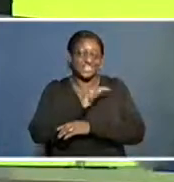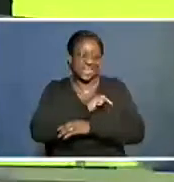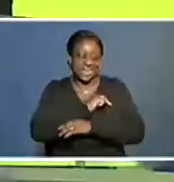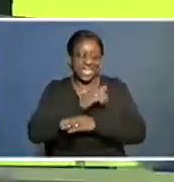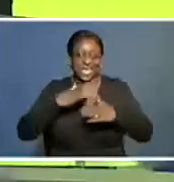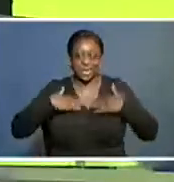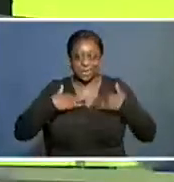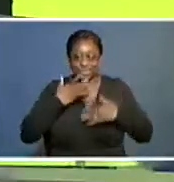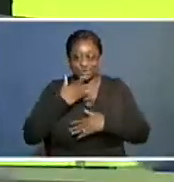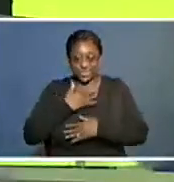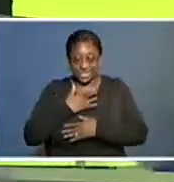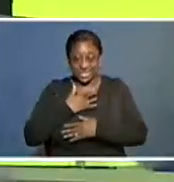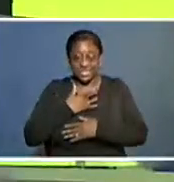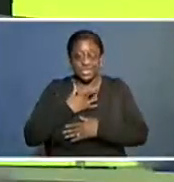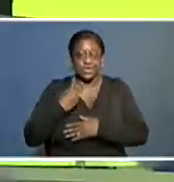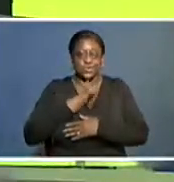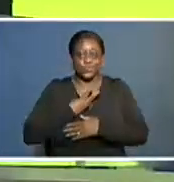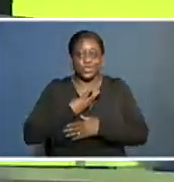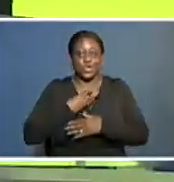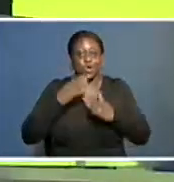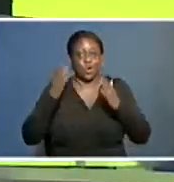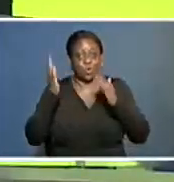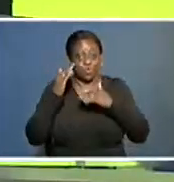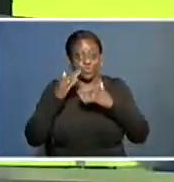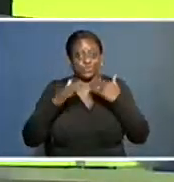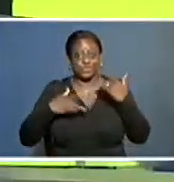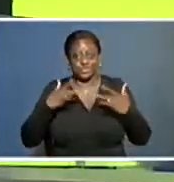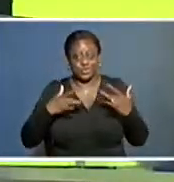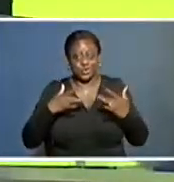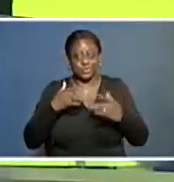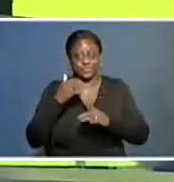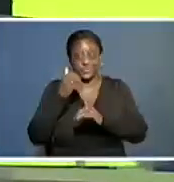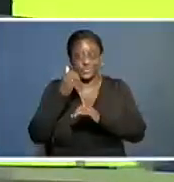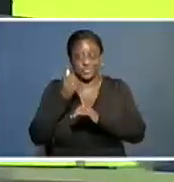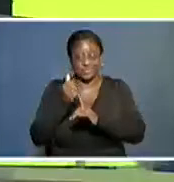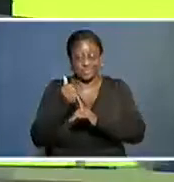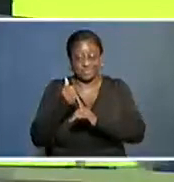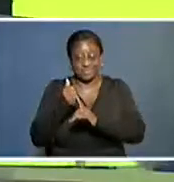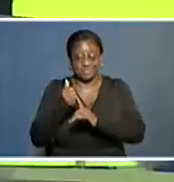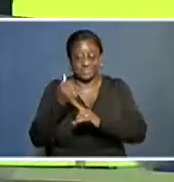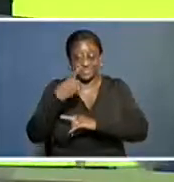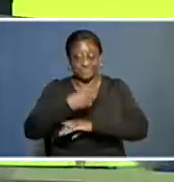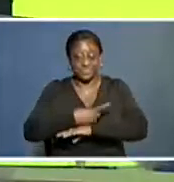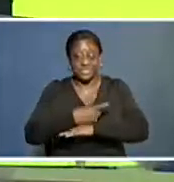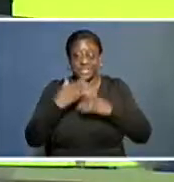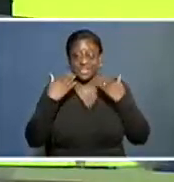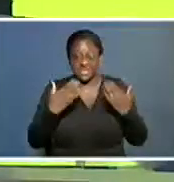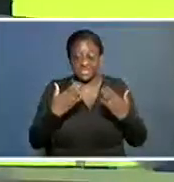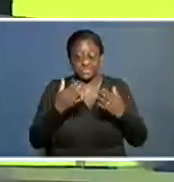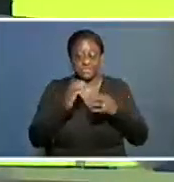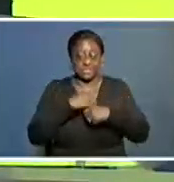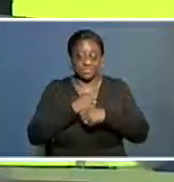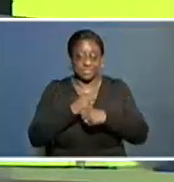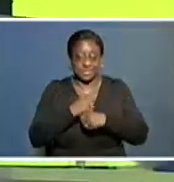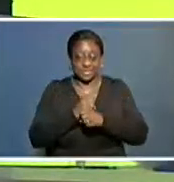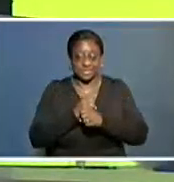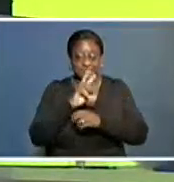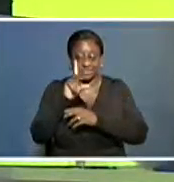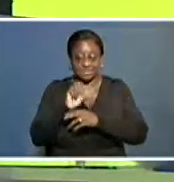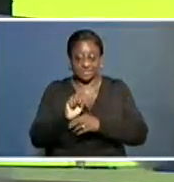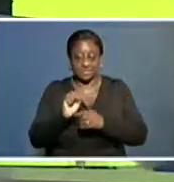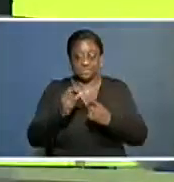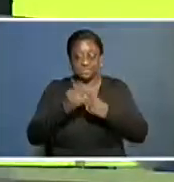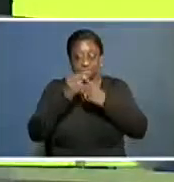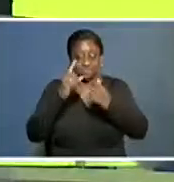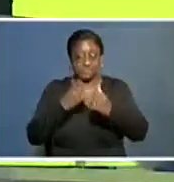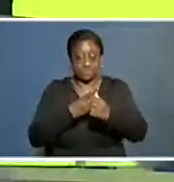very happy birthday. We certainly do hope you enjoyed your day. Well, that does it for the Bahamas tonight. Thank you for continuing to make ZNS your first choice